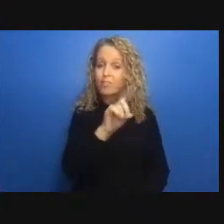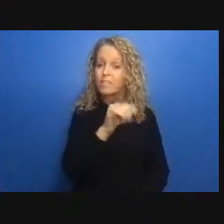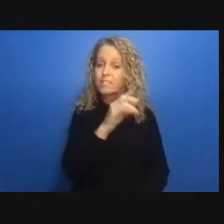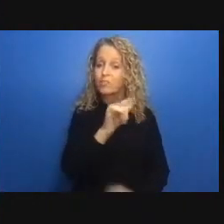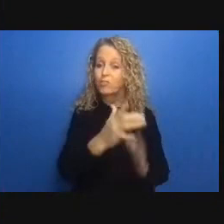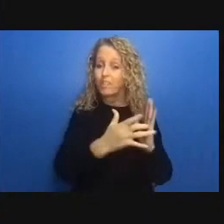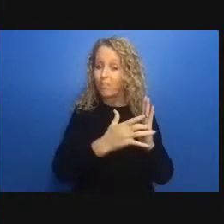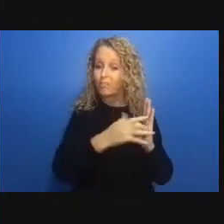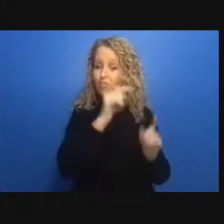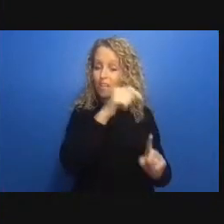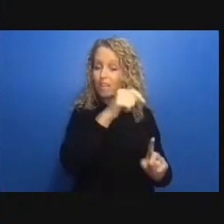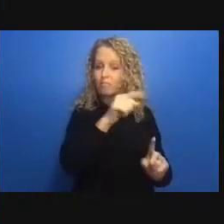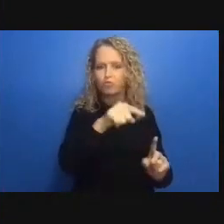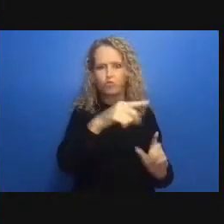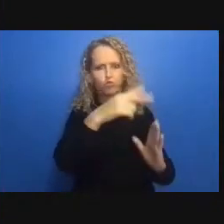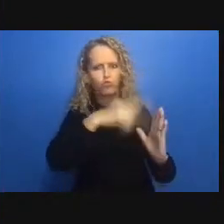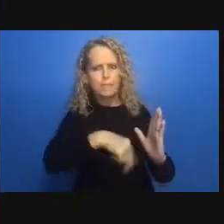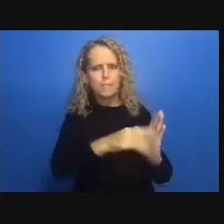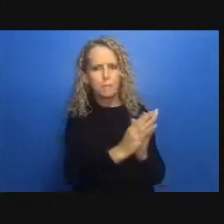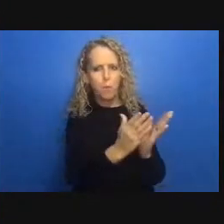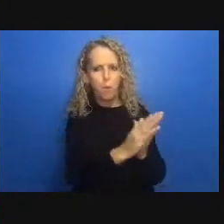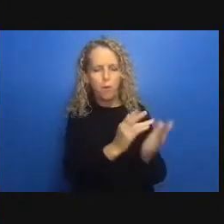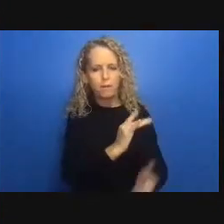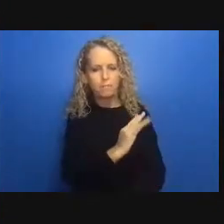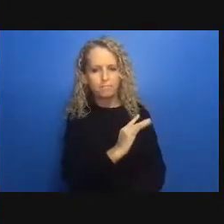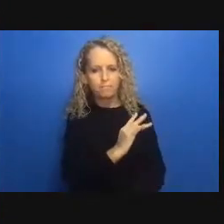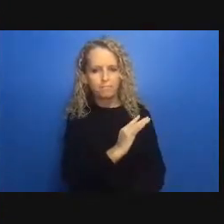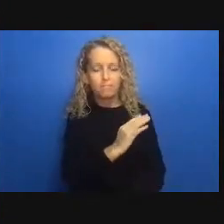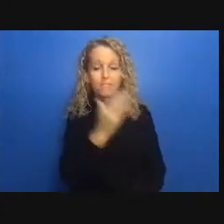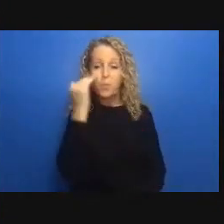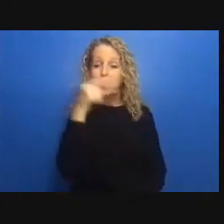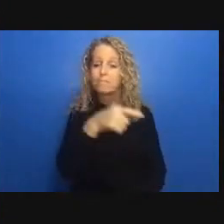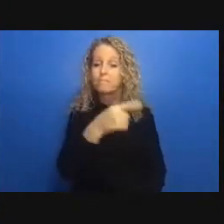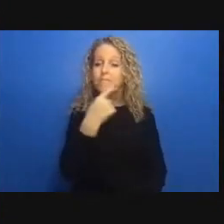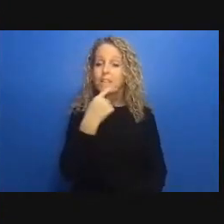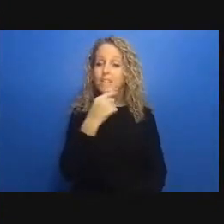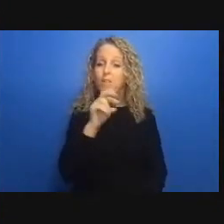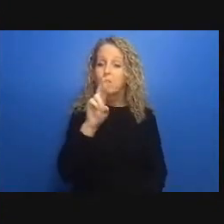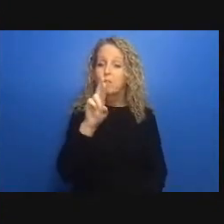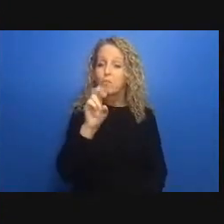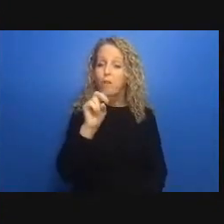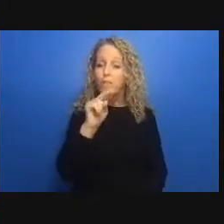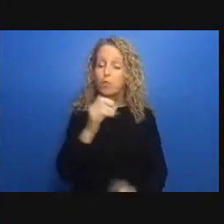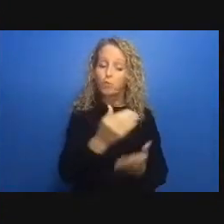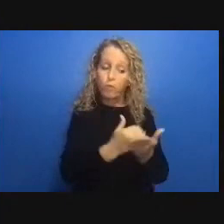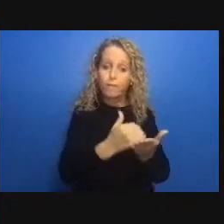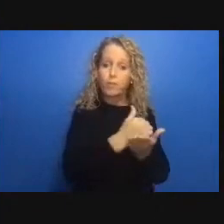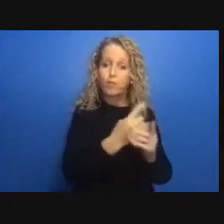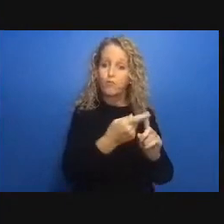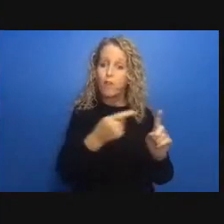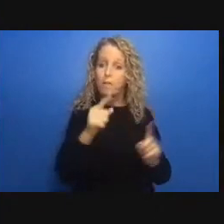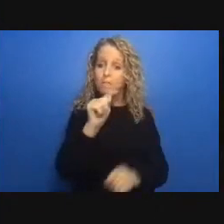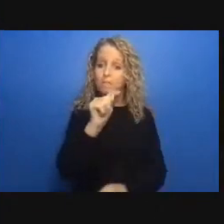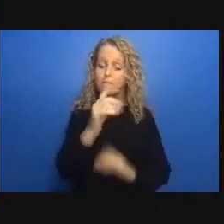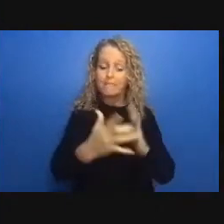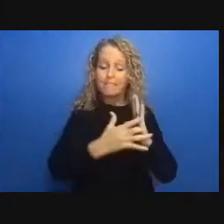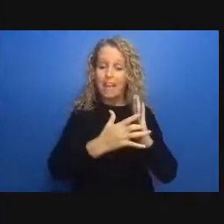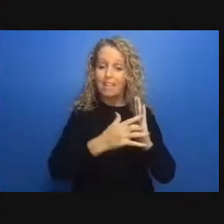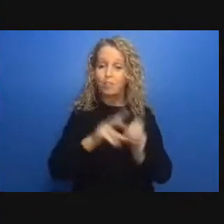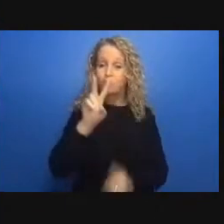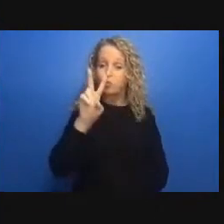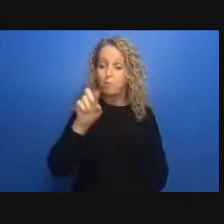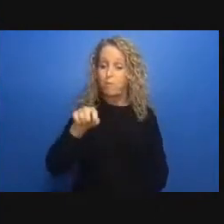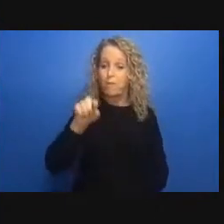I mean, it estimated that revenues from tech, you know, were up at $2.5 billion